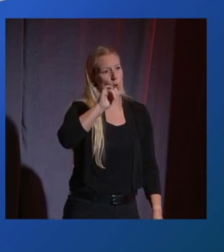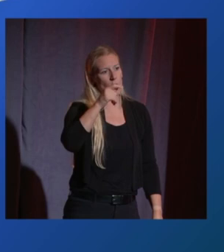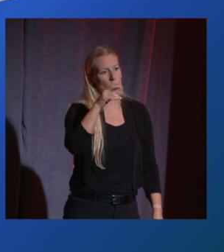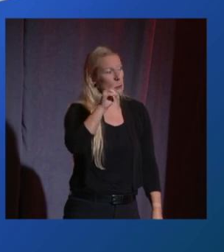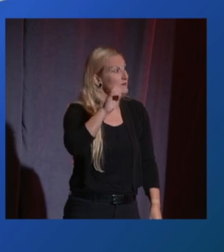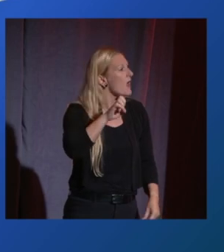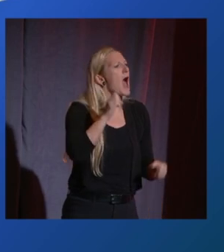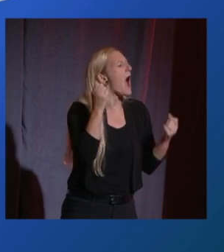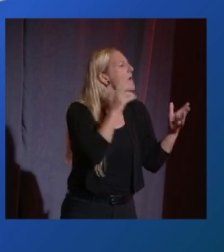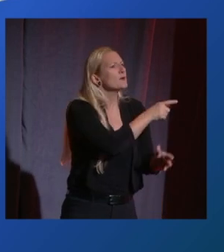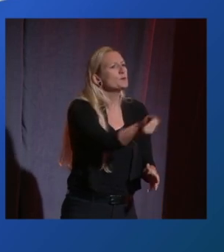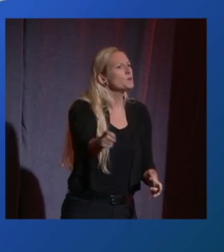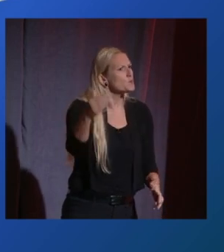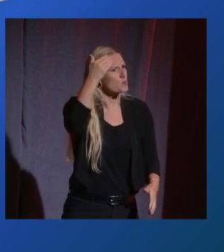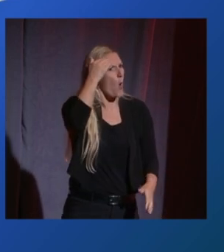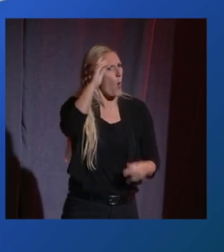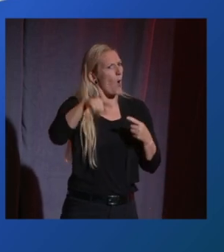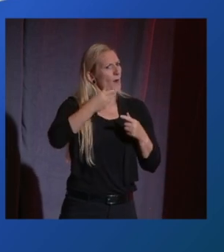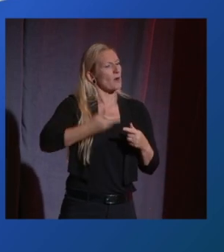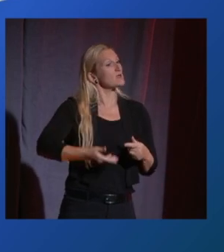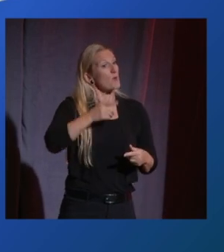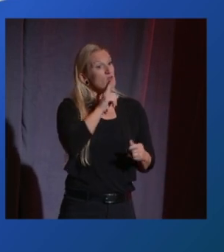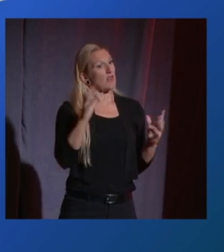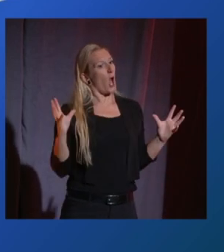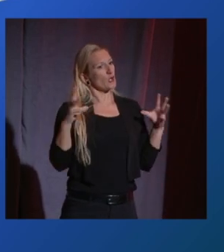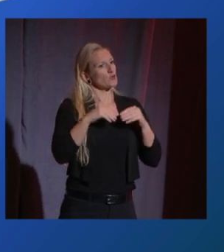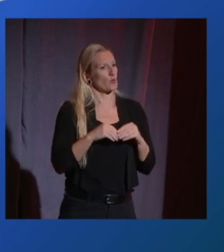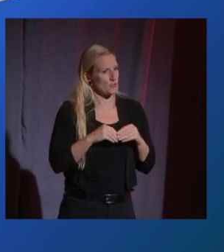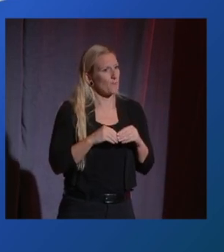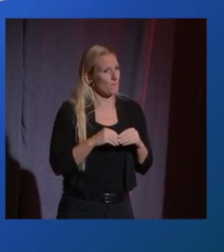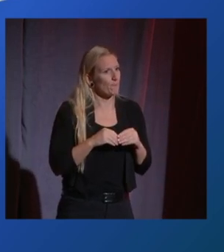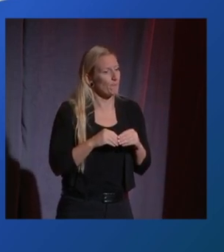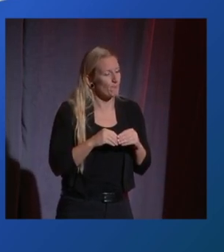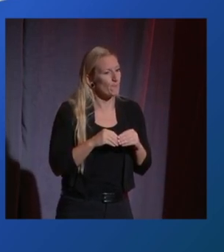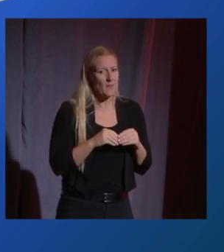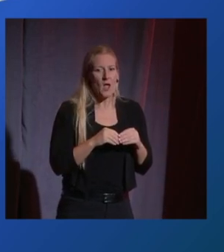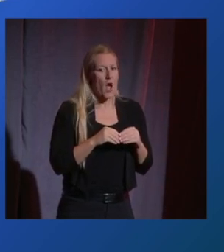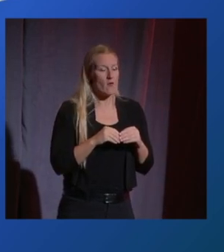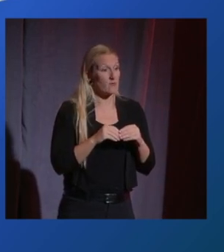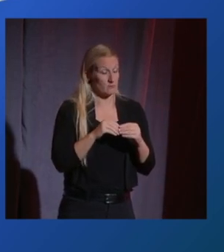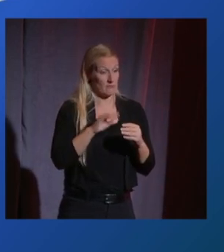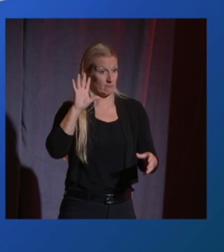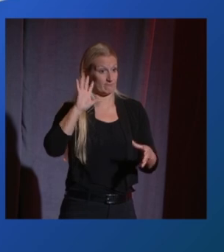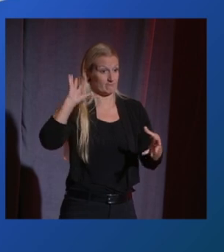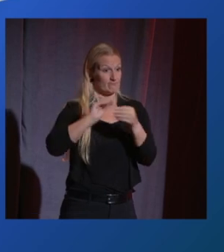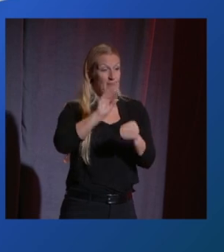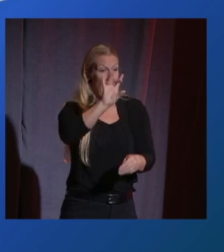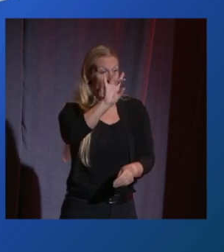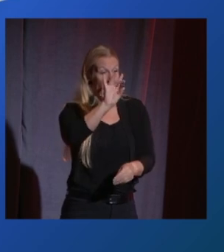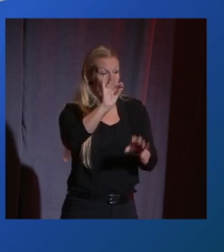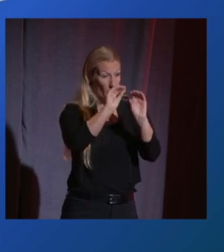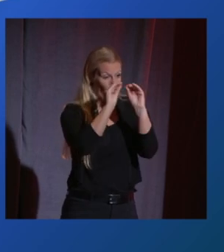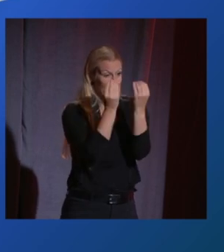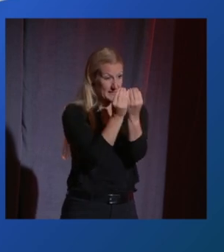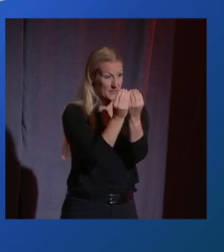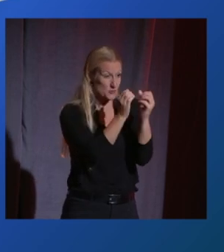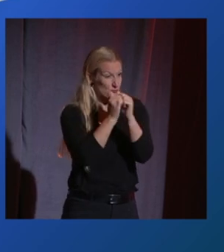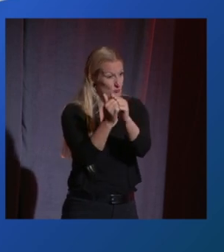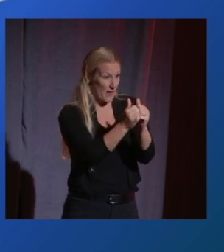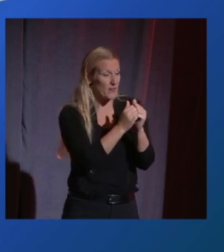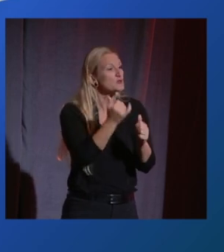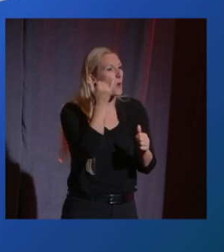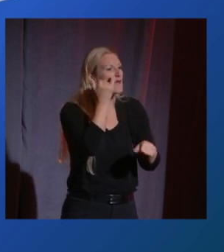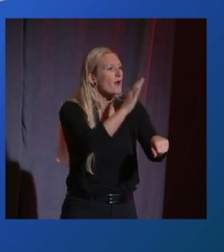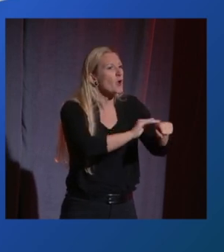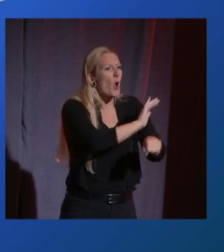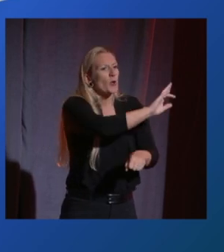Institute but we're actually a Consortium of eight amazing organizations so if I call your name